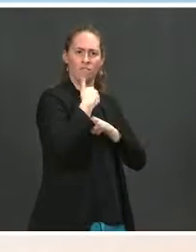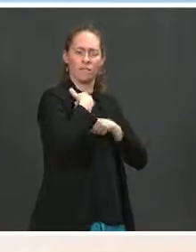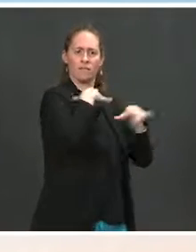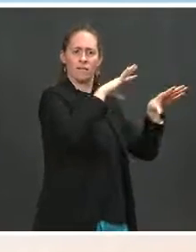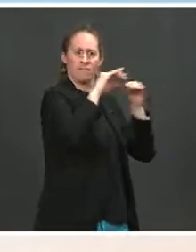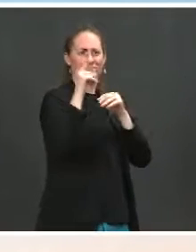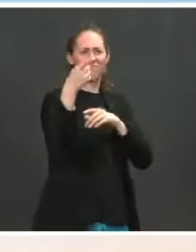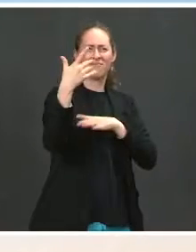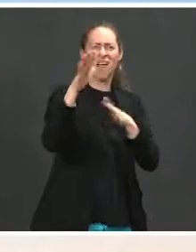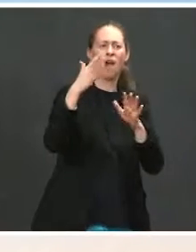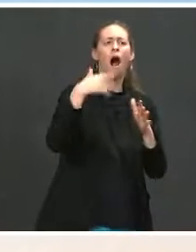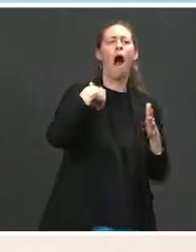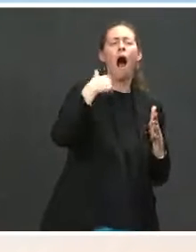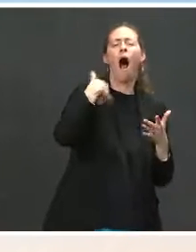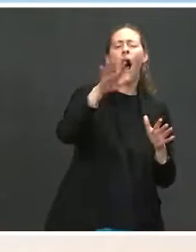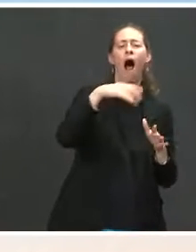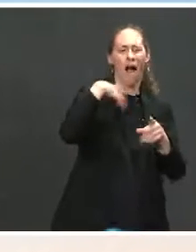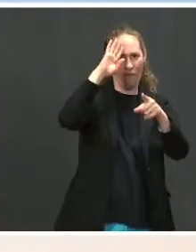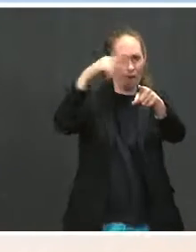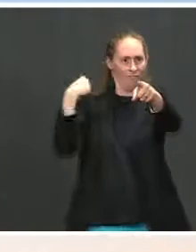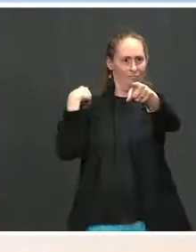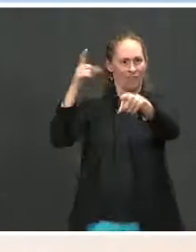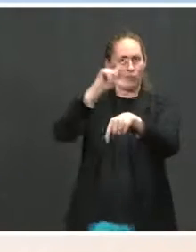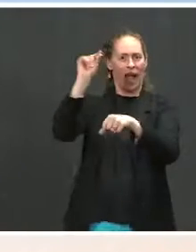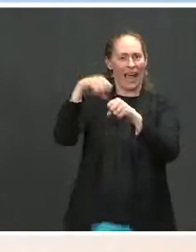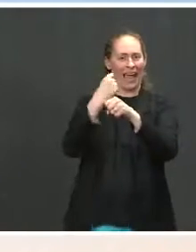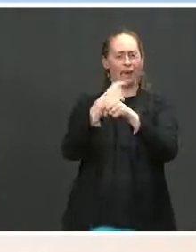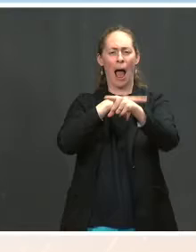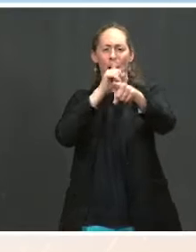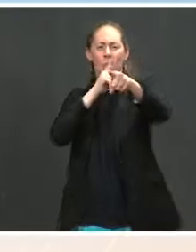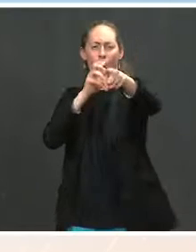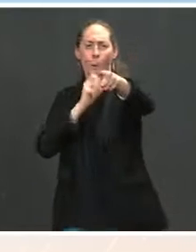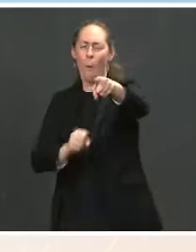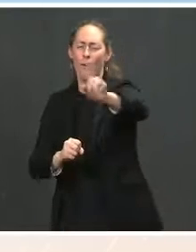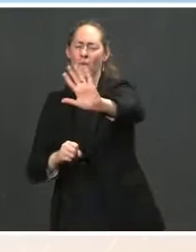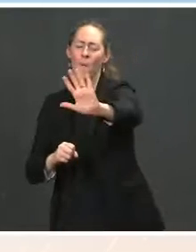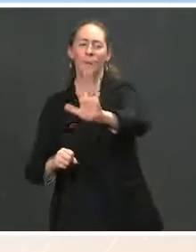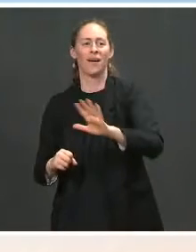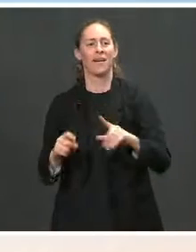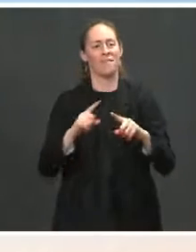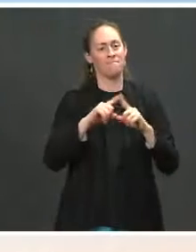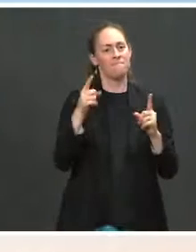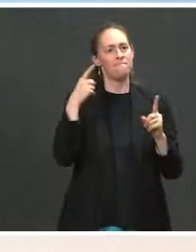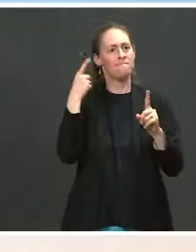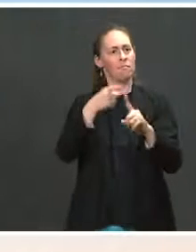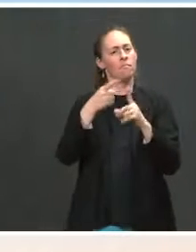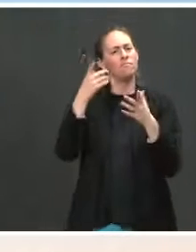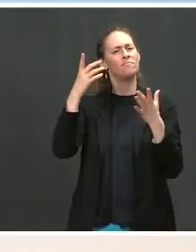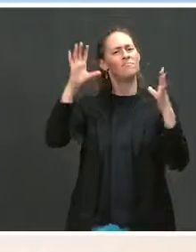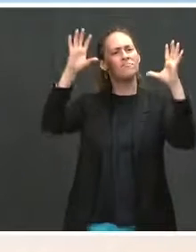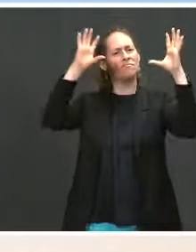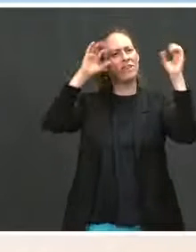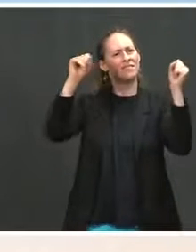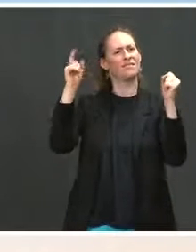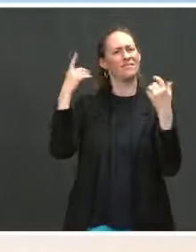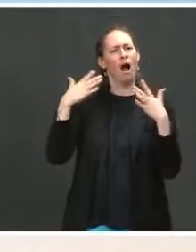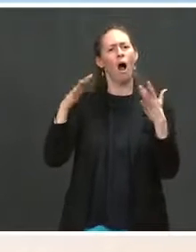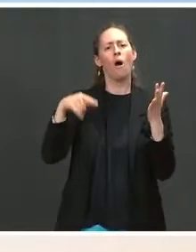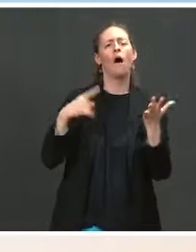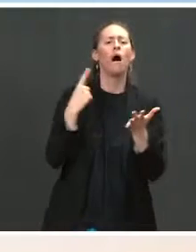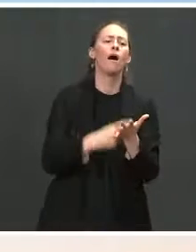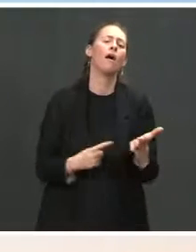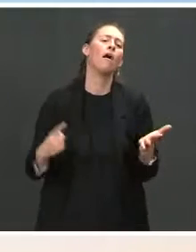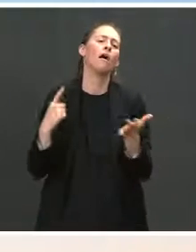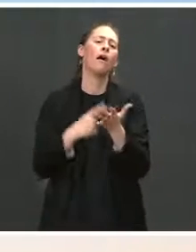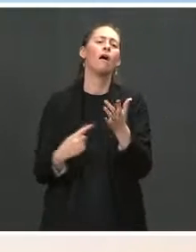You are young at heart. But, you know, the president has also been involved in the discussions and debates about what to do